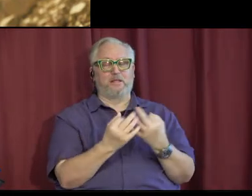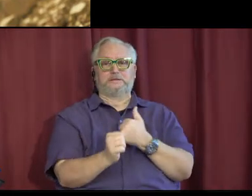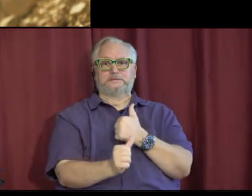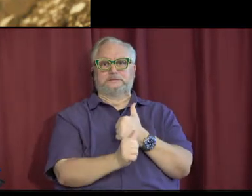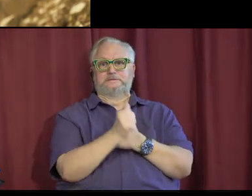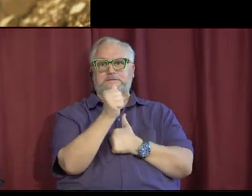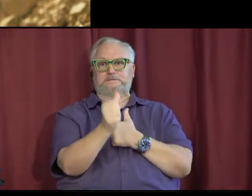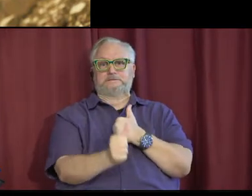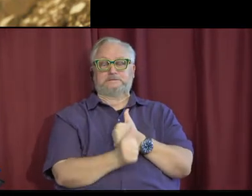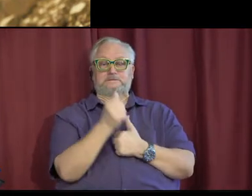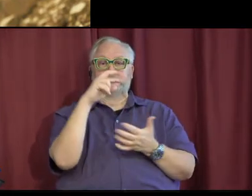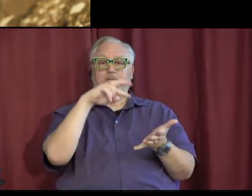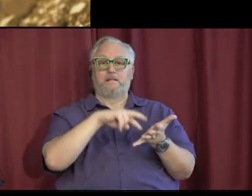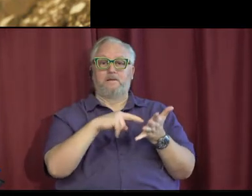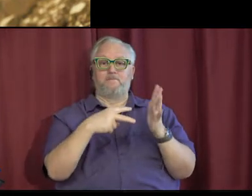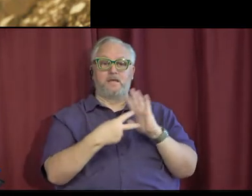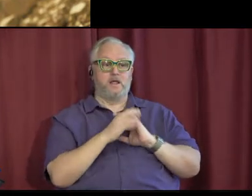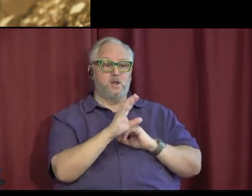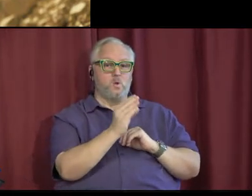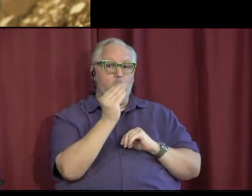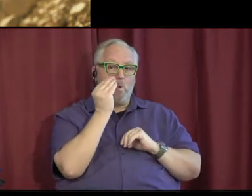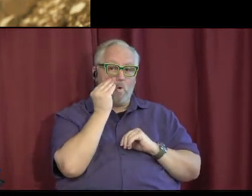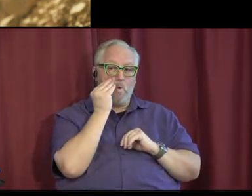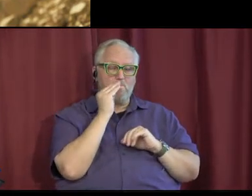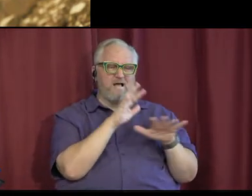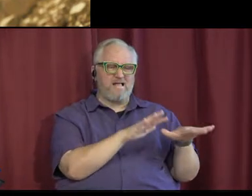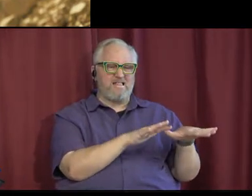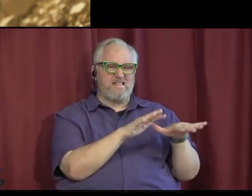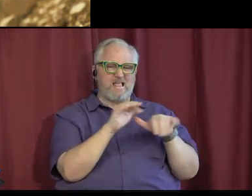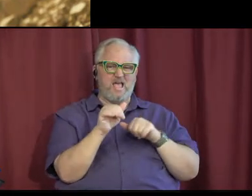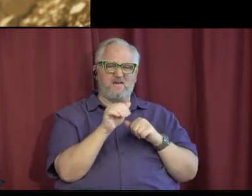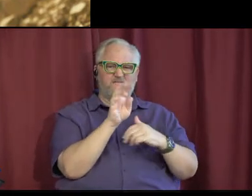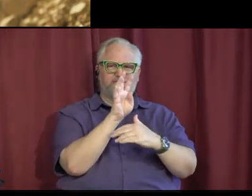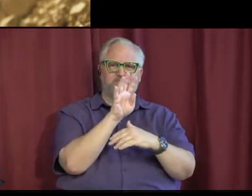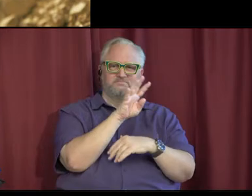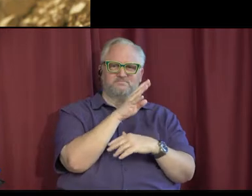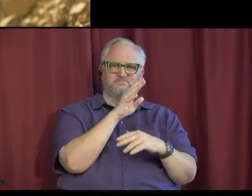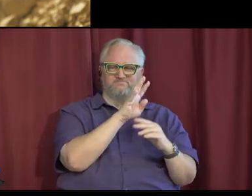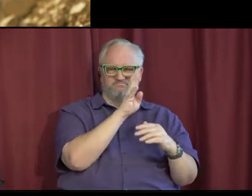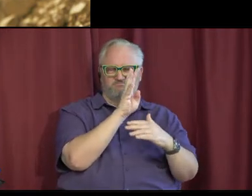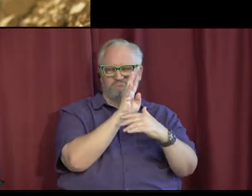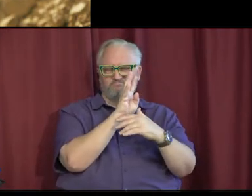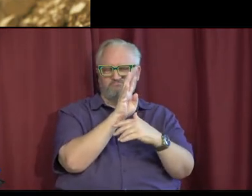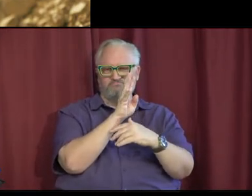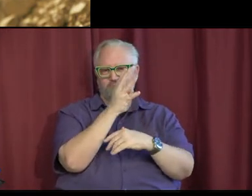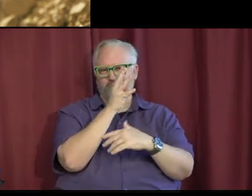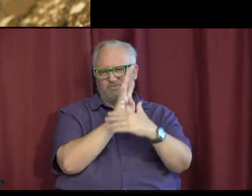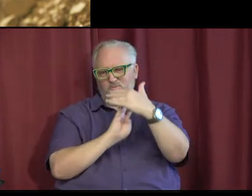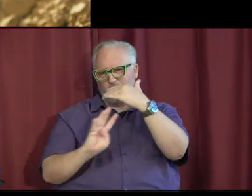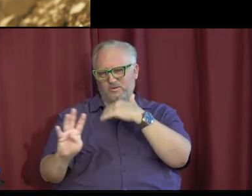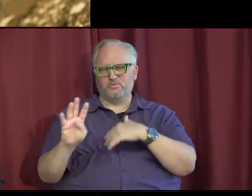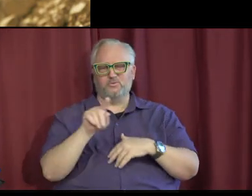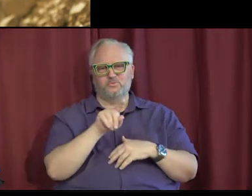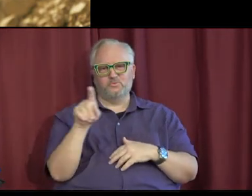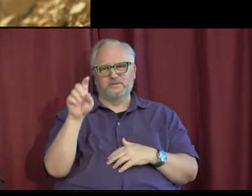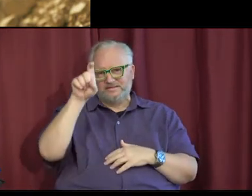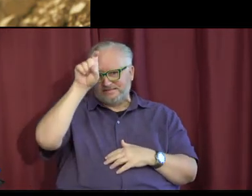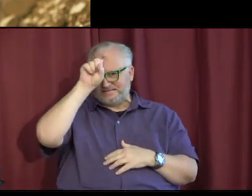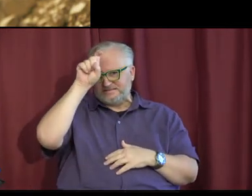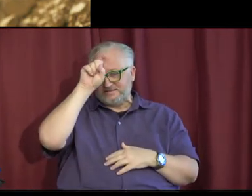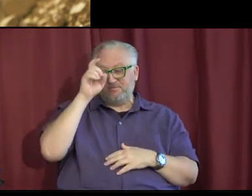had to leave their home and immigrate to Egypt, where they lived for most of Yeshua's childhood.